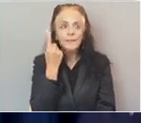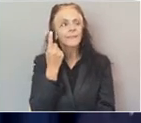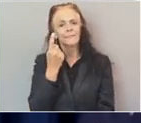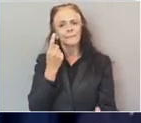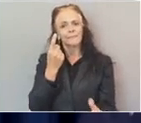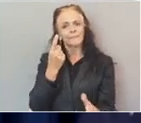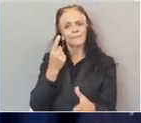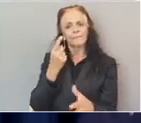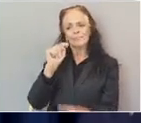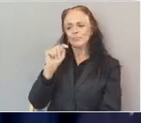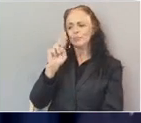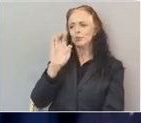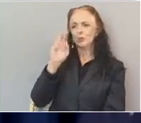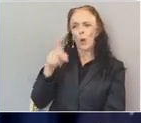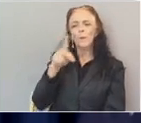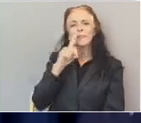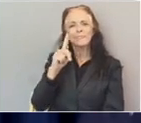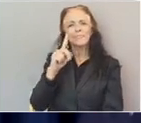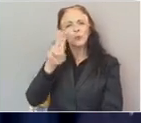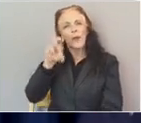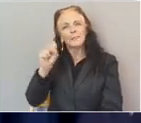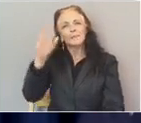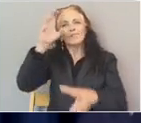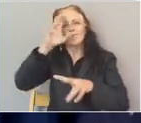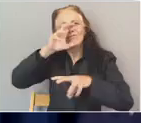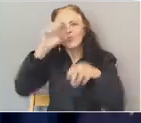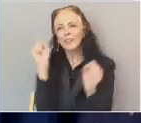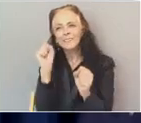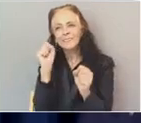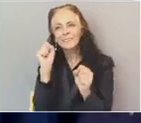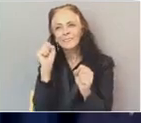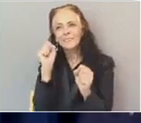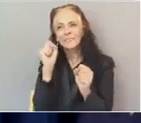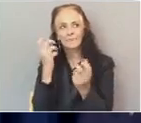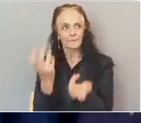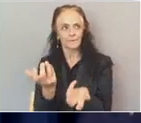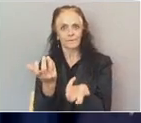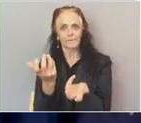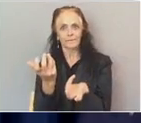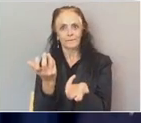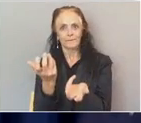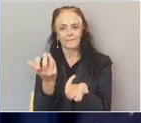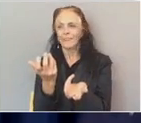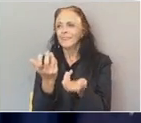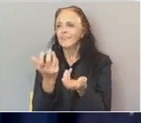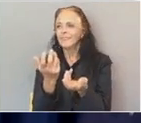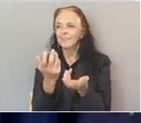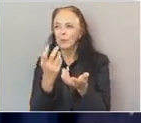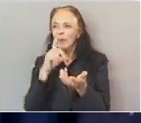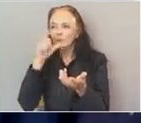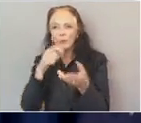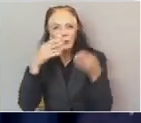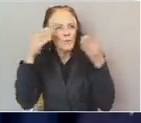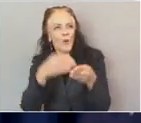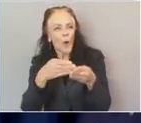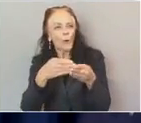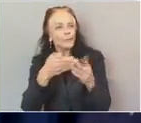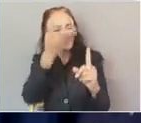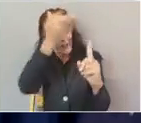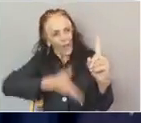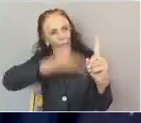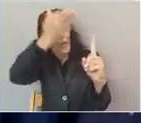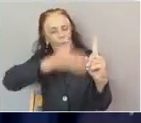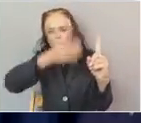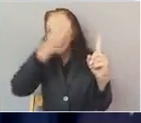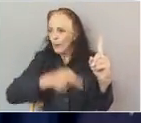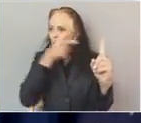United States. And it's not supposed to be about him. It's supposed to